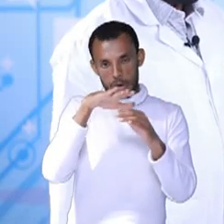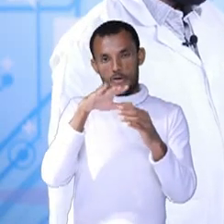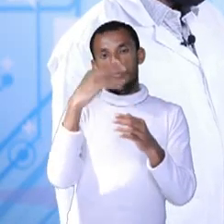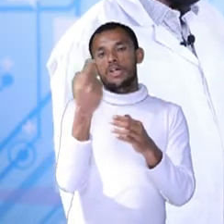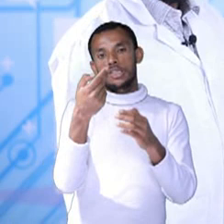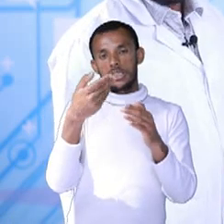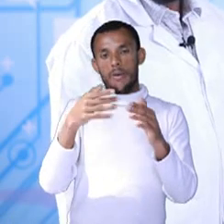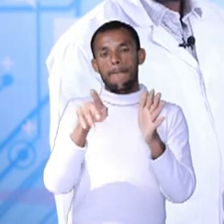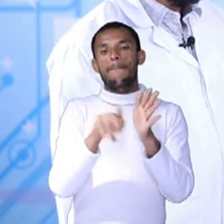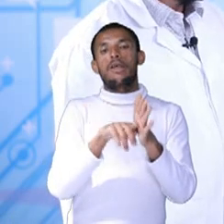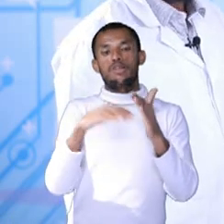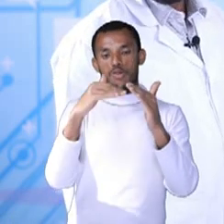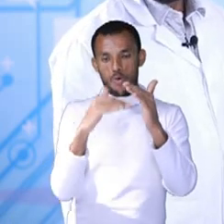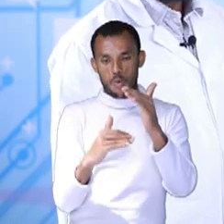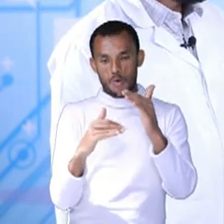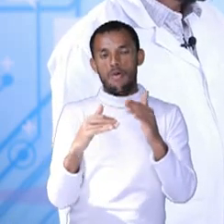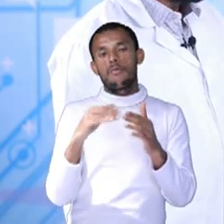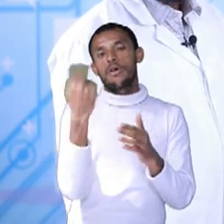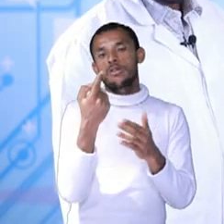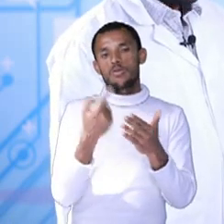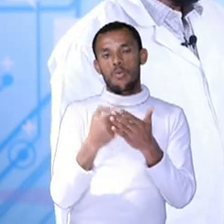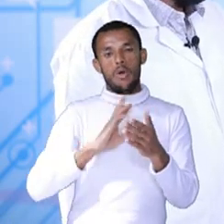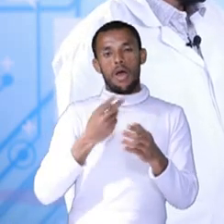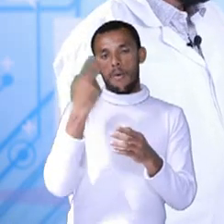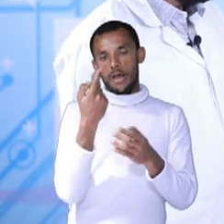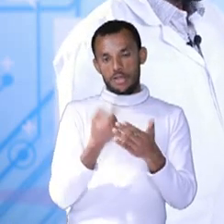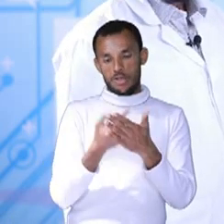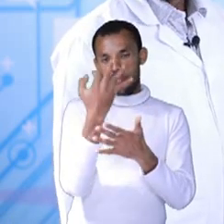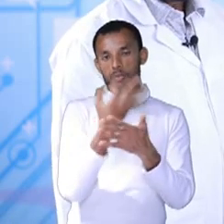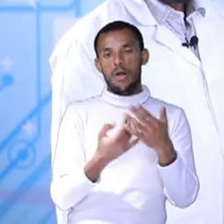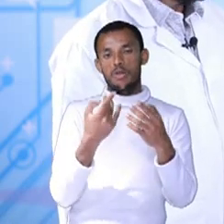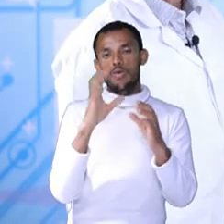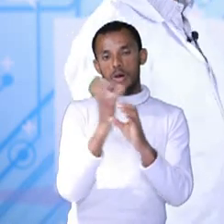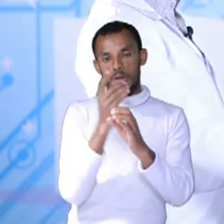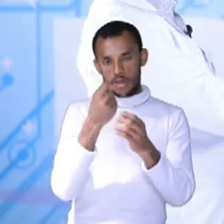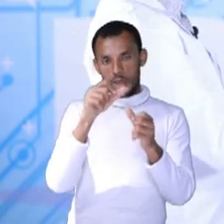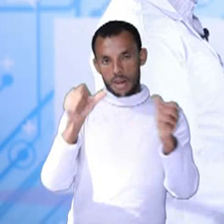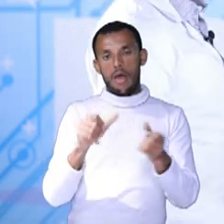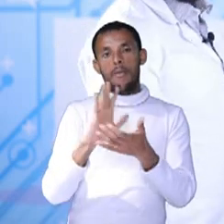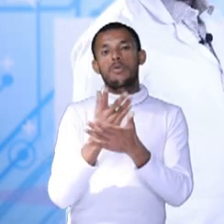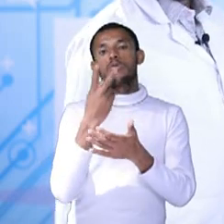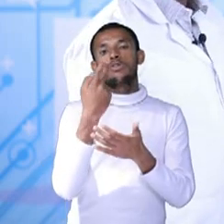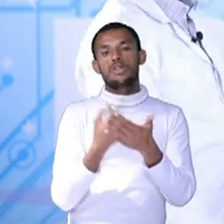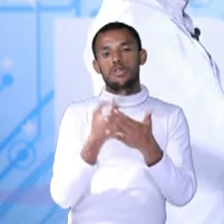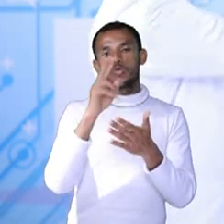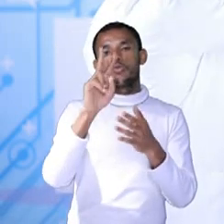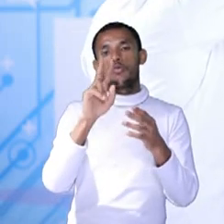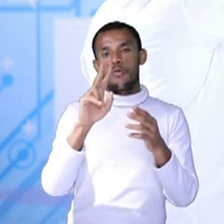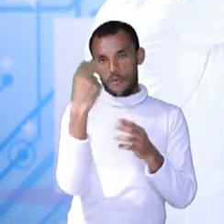function. So we apply this formula to calculate the area between these two functions on interval a to